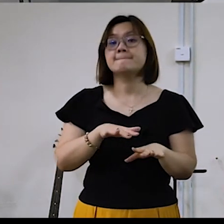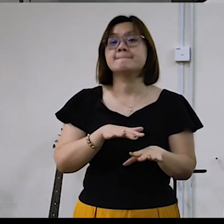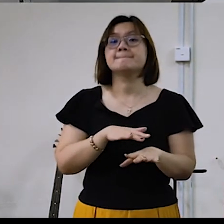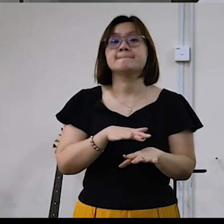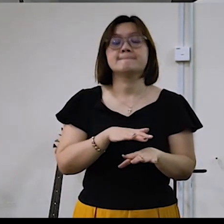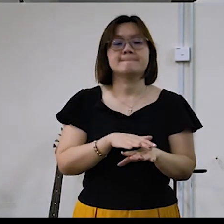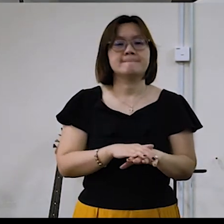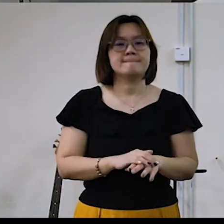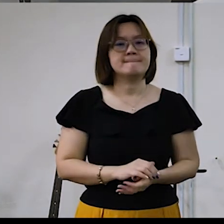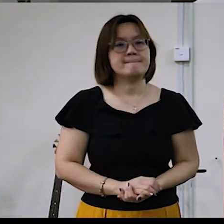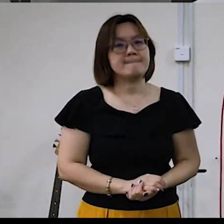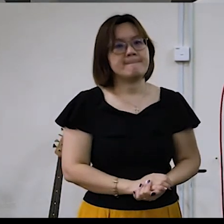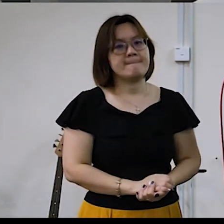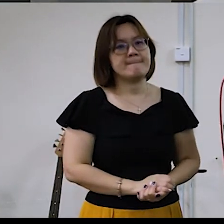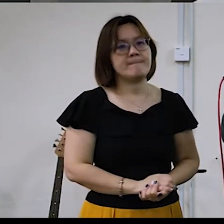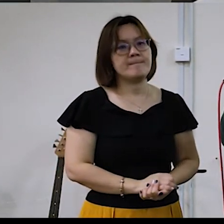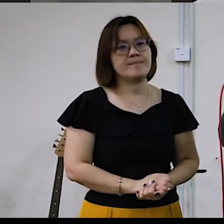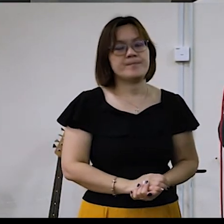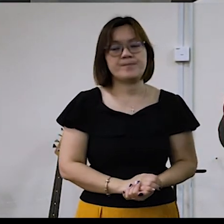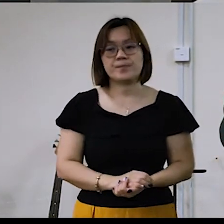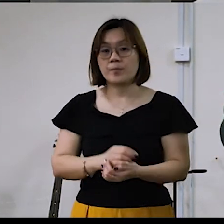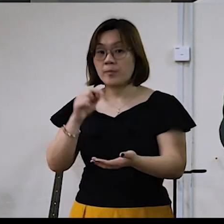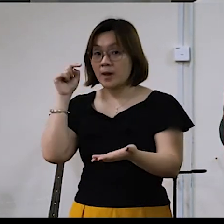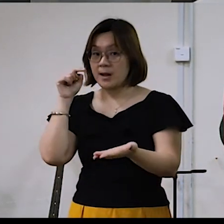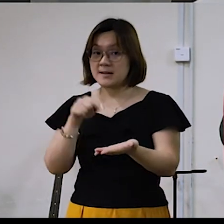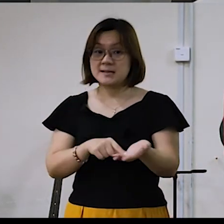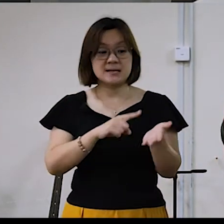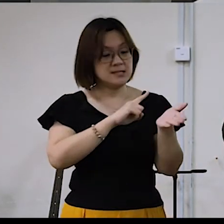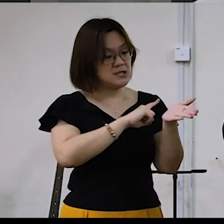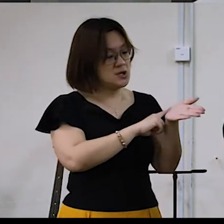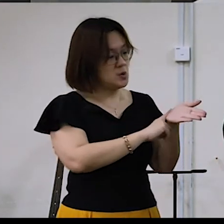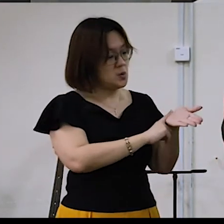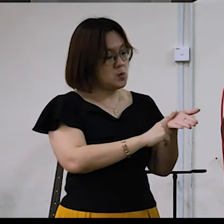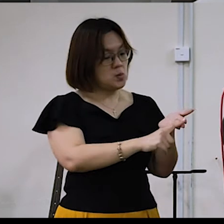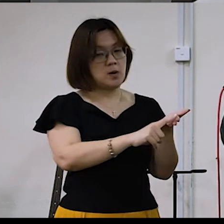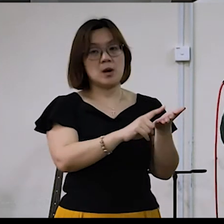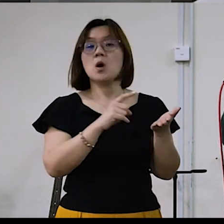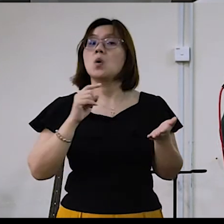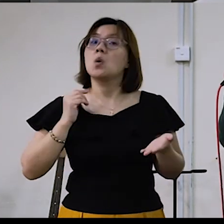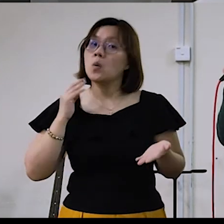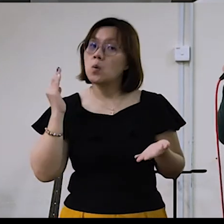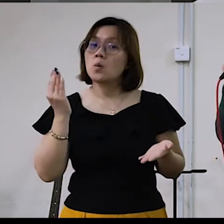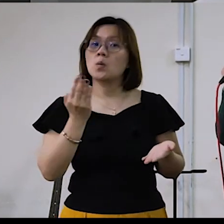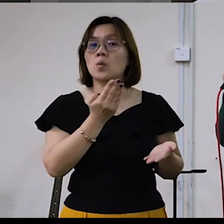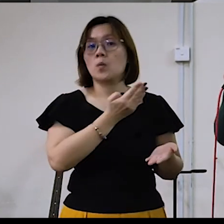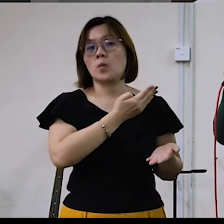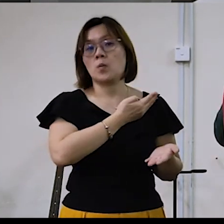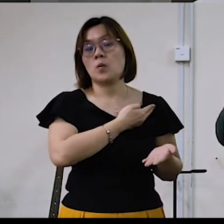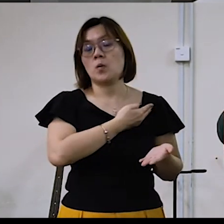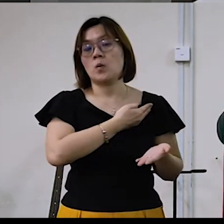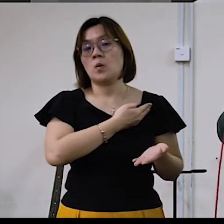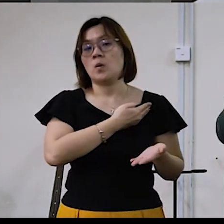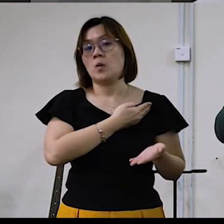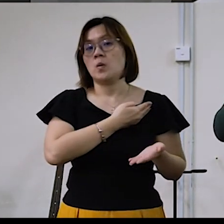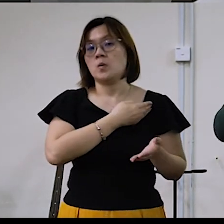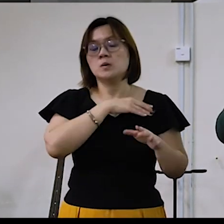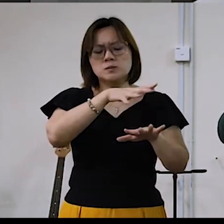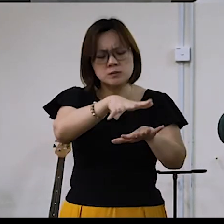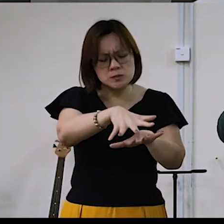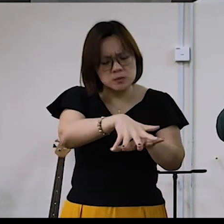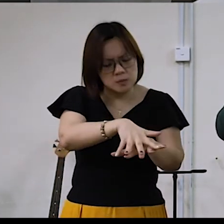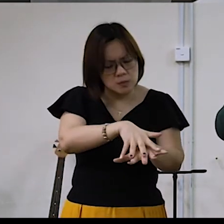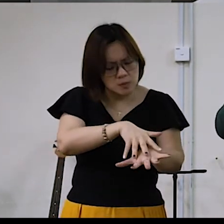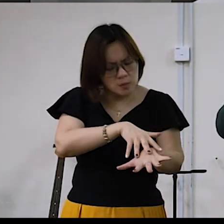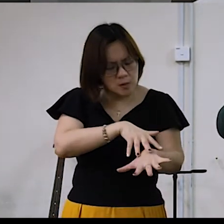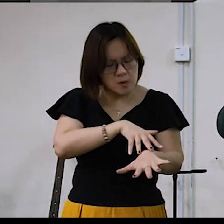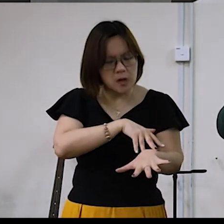anything else. But your job, you have the whole week until you come next Sunday, you get your new chapter. It's your job is to go slow in your